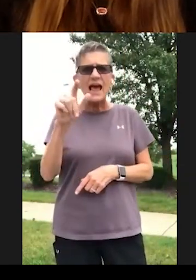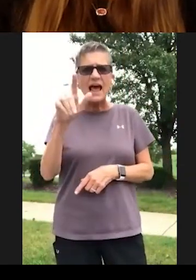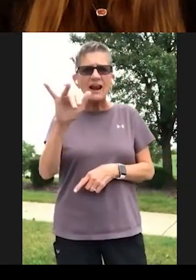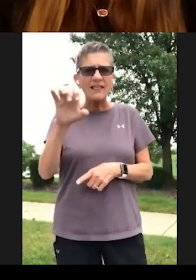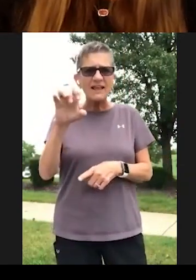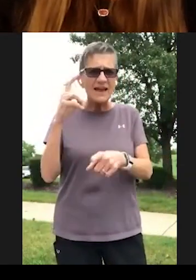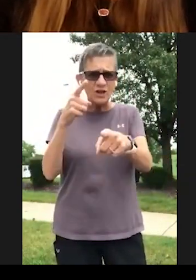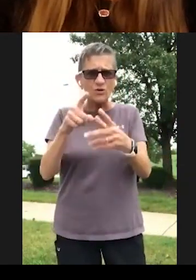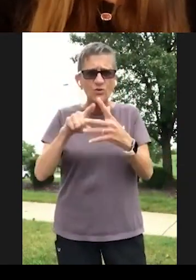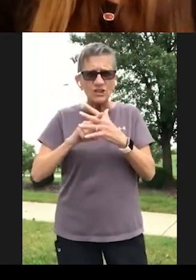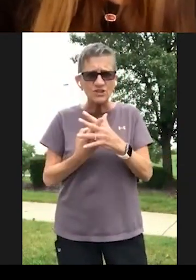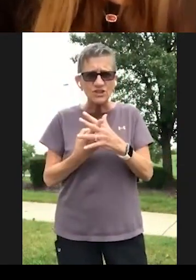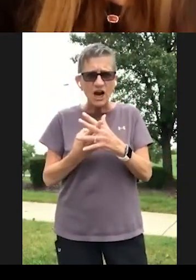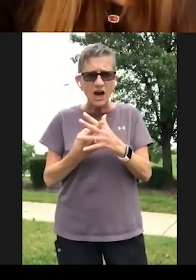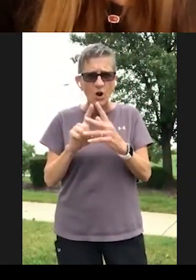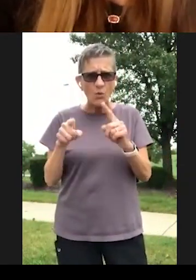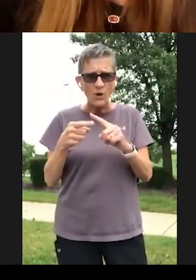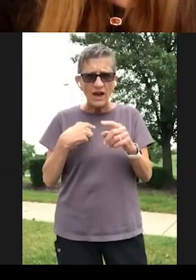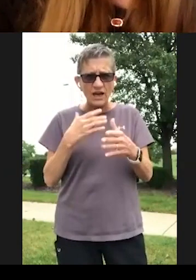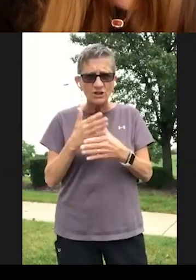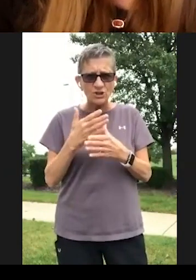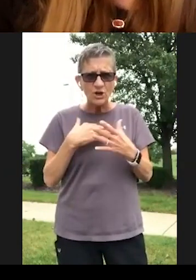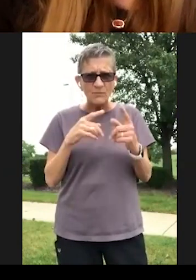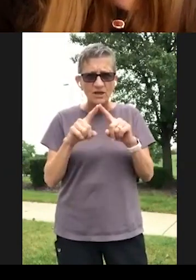once I get my screen shared.